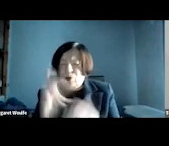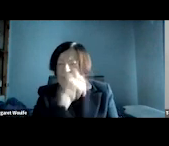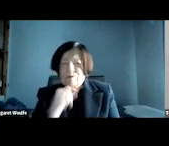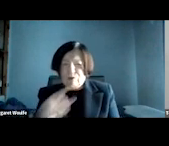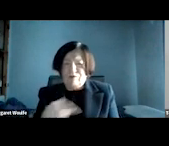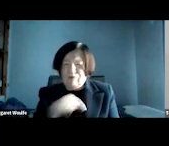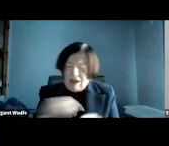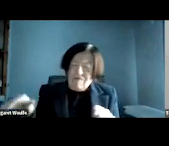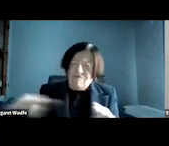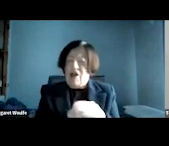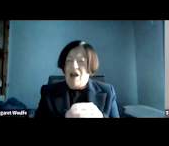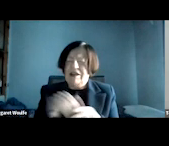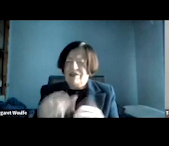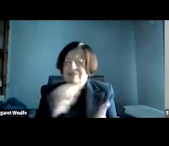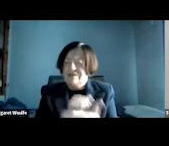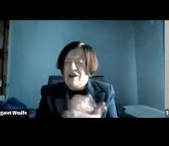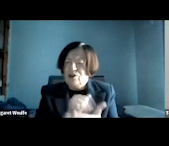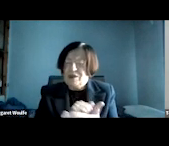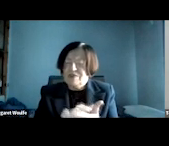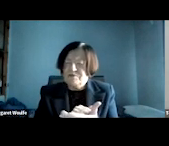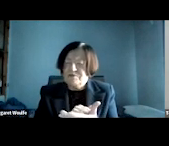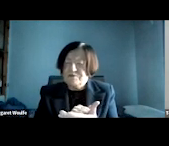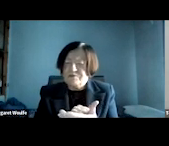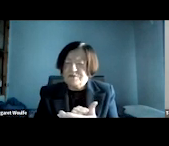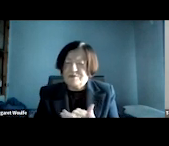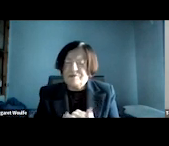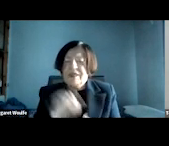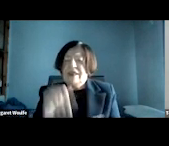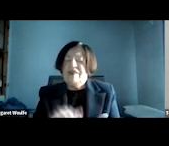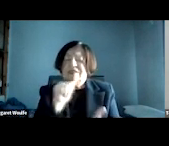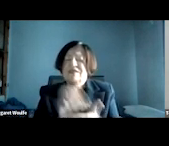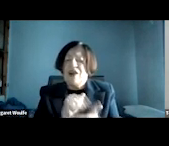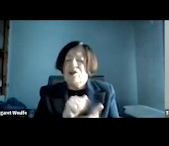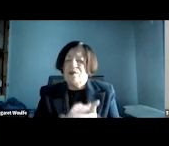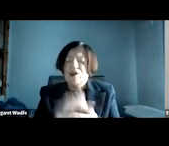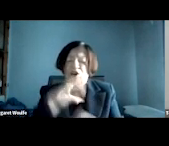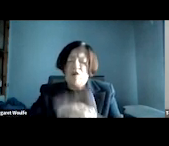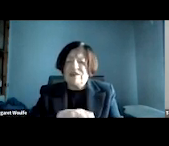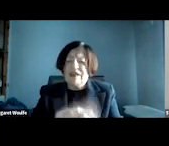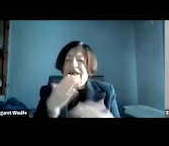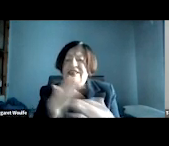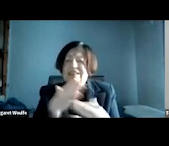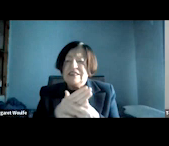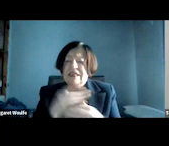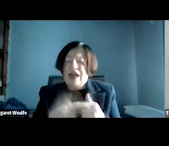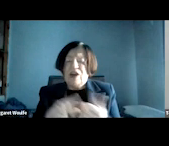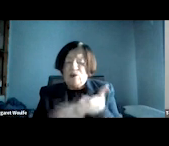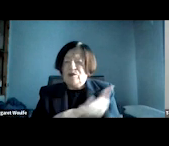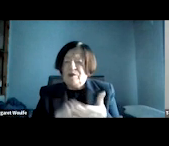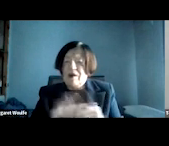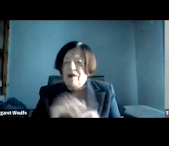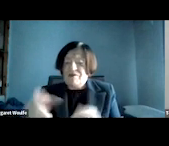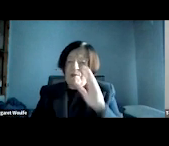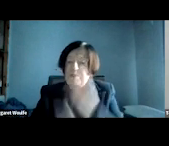in this document. So this document covers accessibility and usability of the built